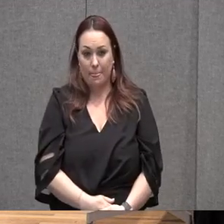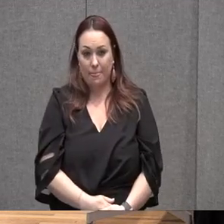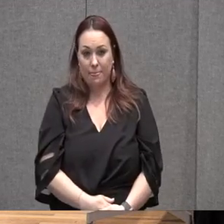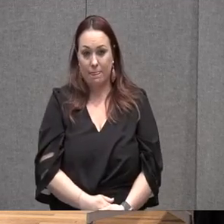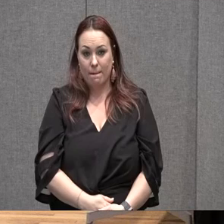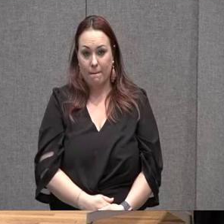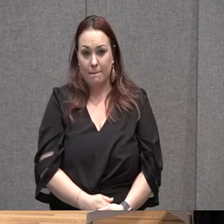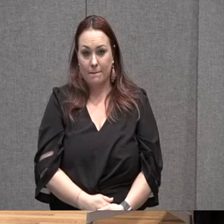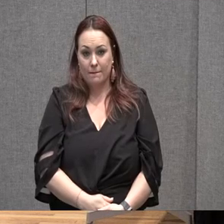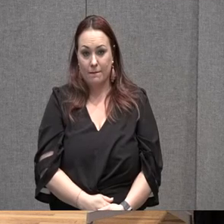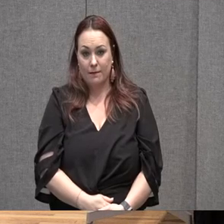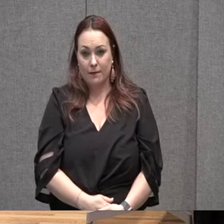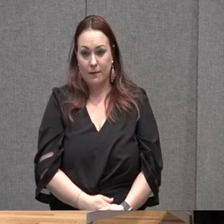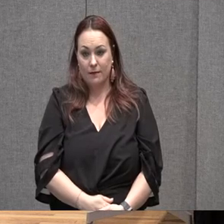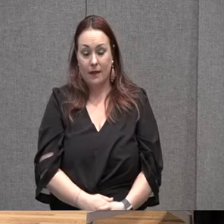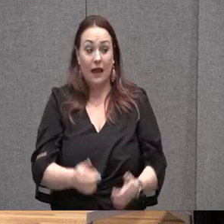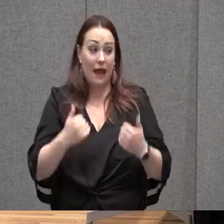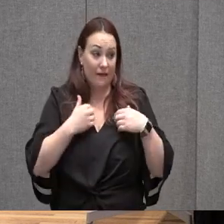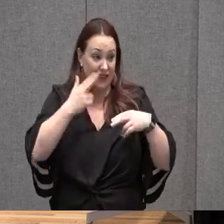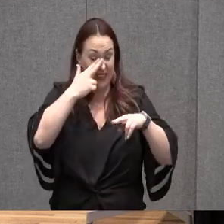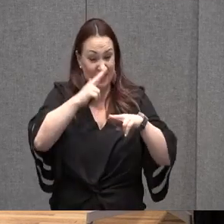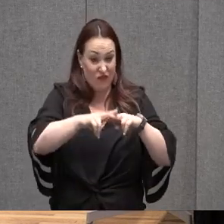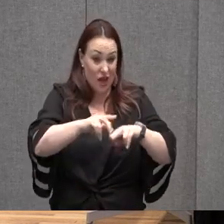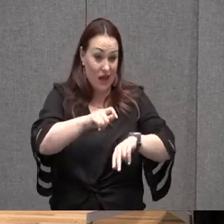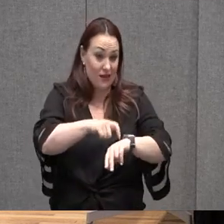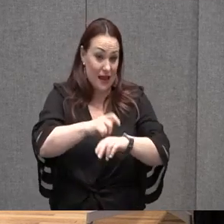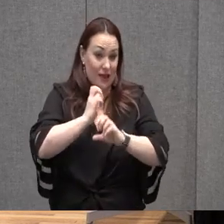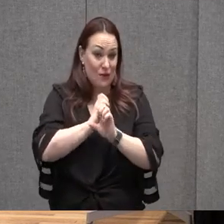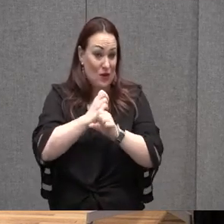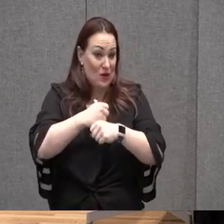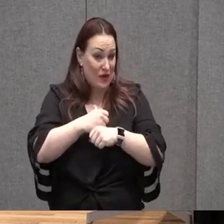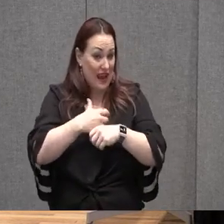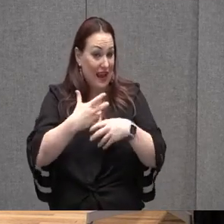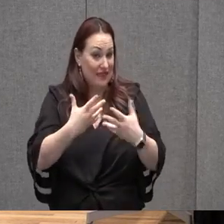But just having the fun time to create it and,